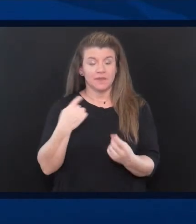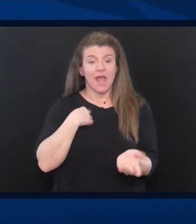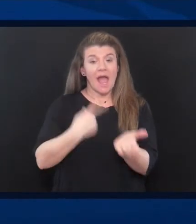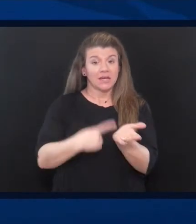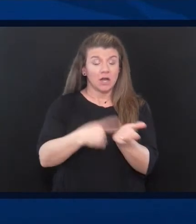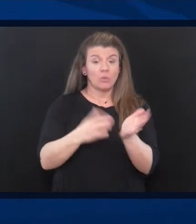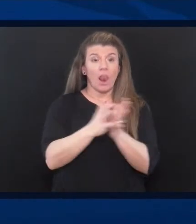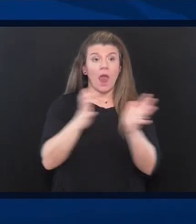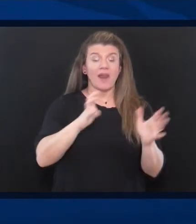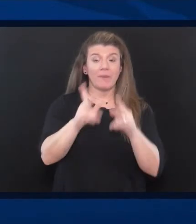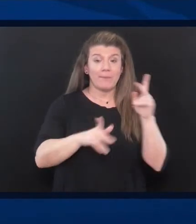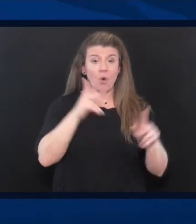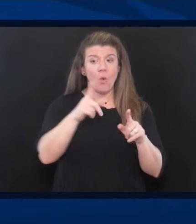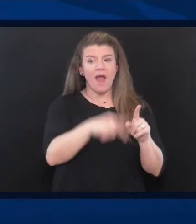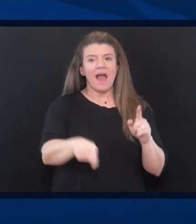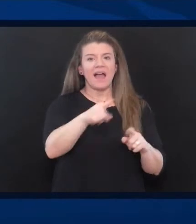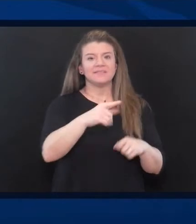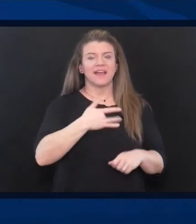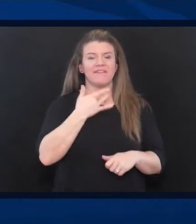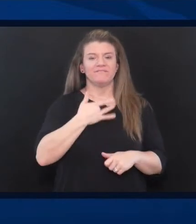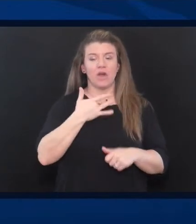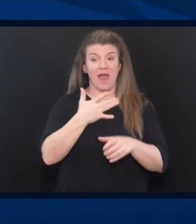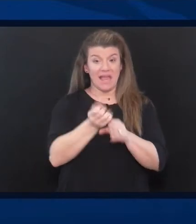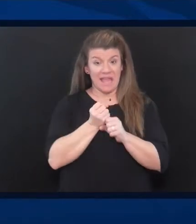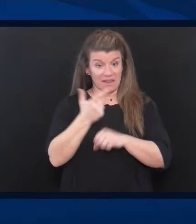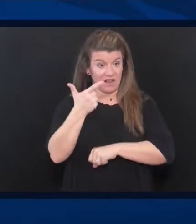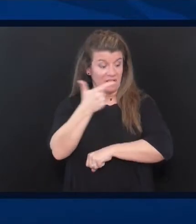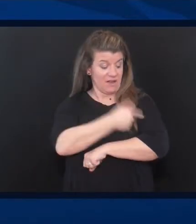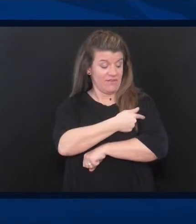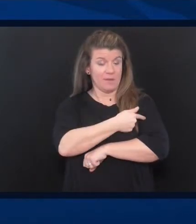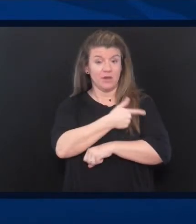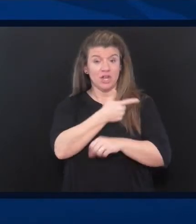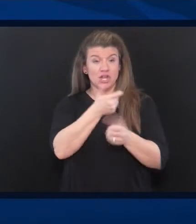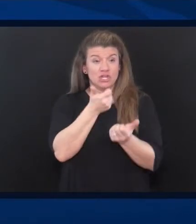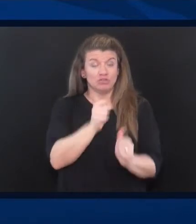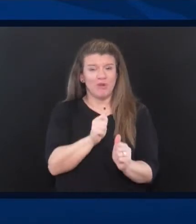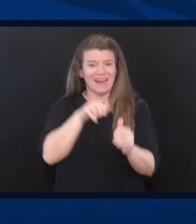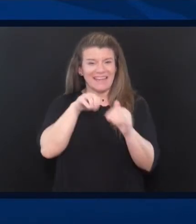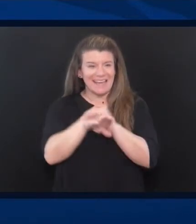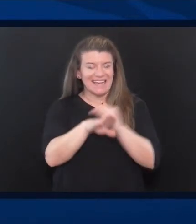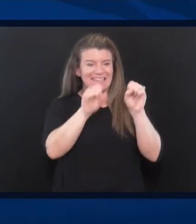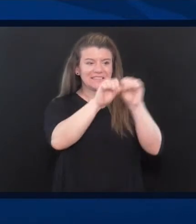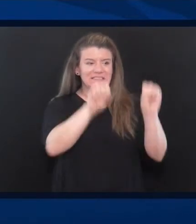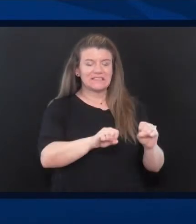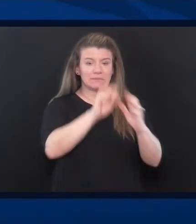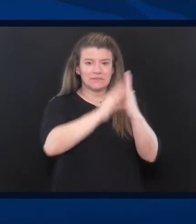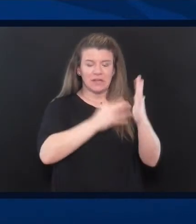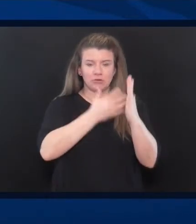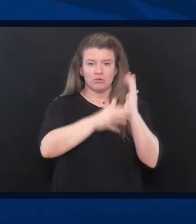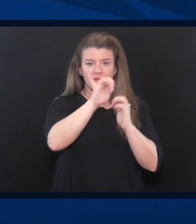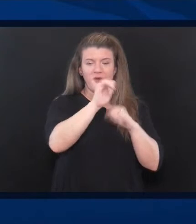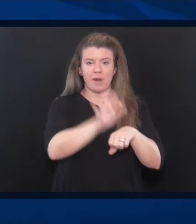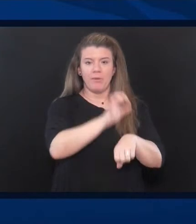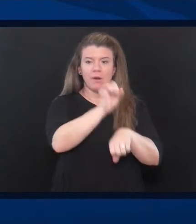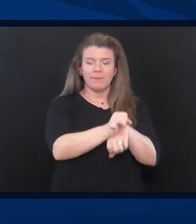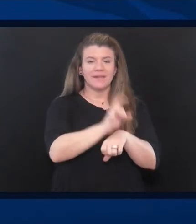lot of people and they feel like getting their COVID vaccine, just trying to get into the system and schedule that appointment is just as hard as